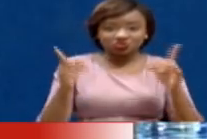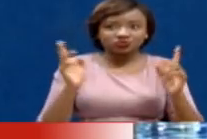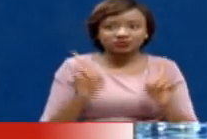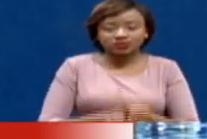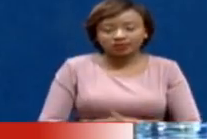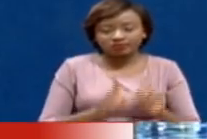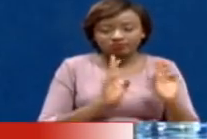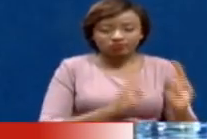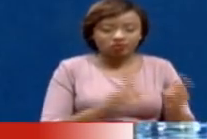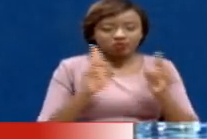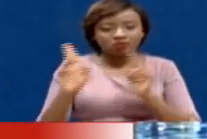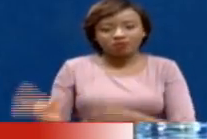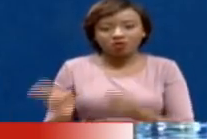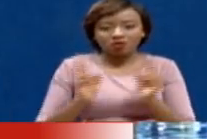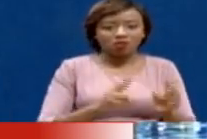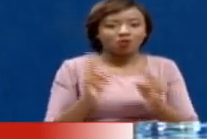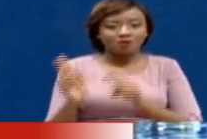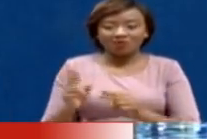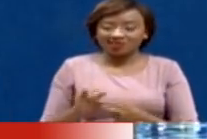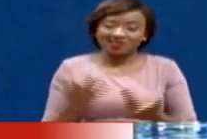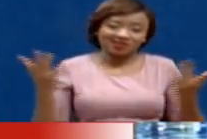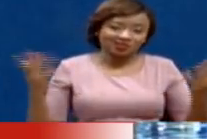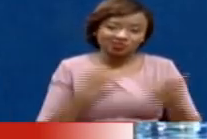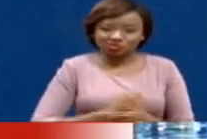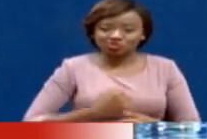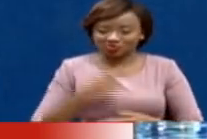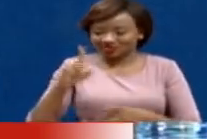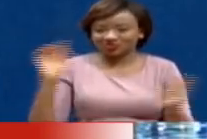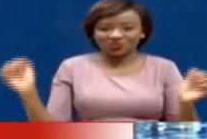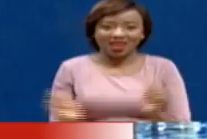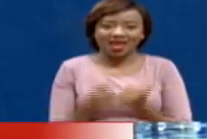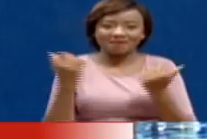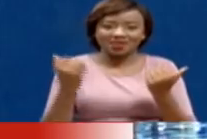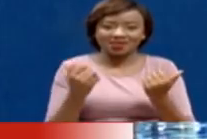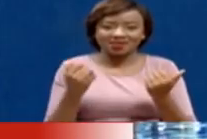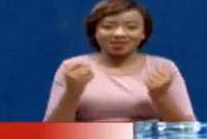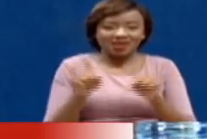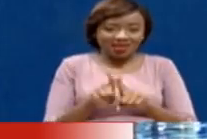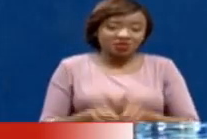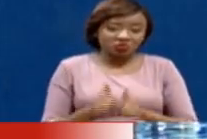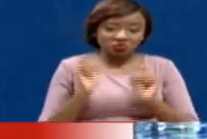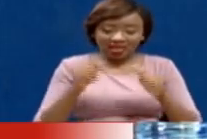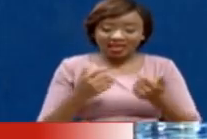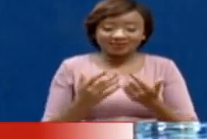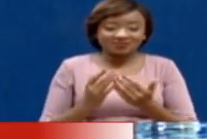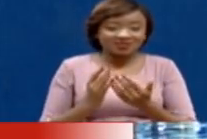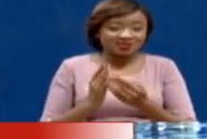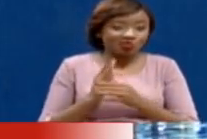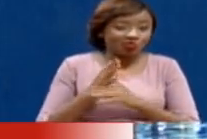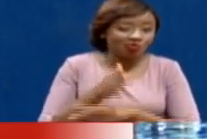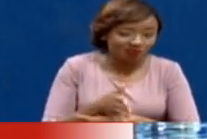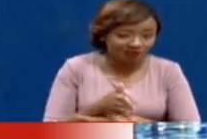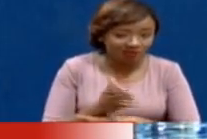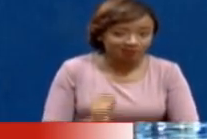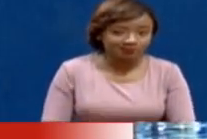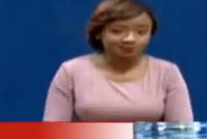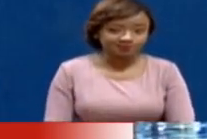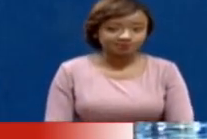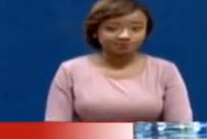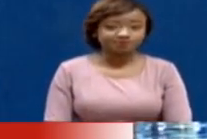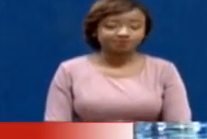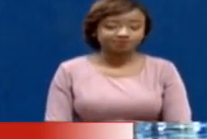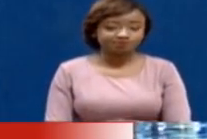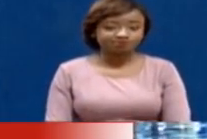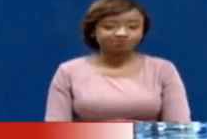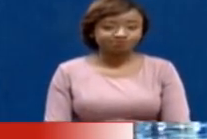usual, then this could be the reality, and it could even go beyond the numbers that we have shared with you this